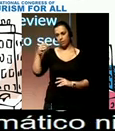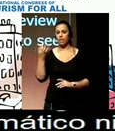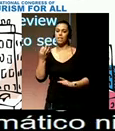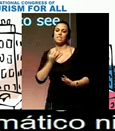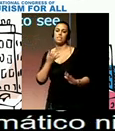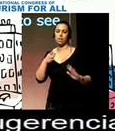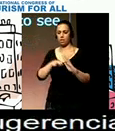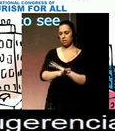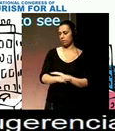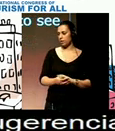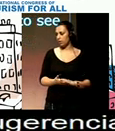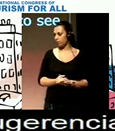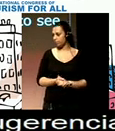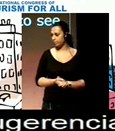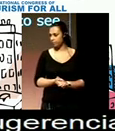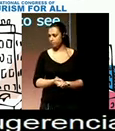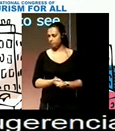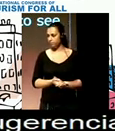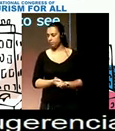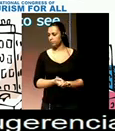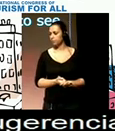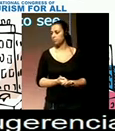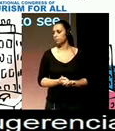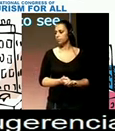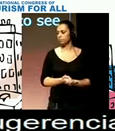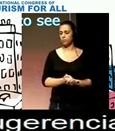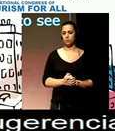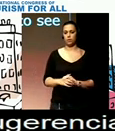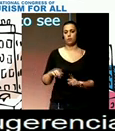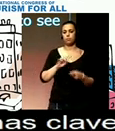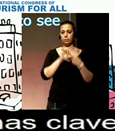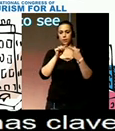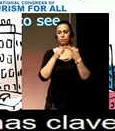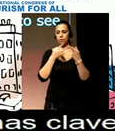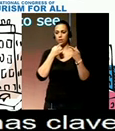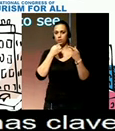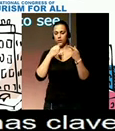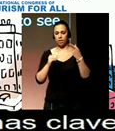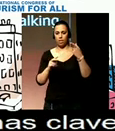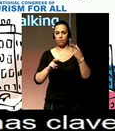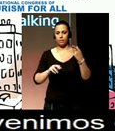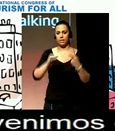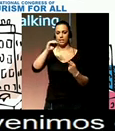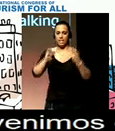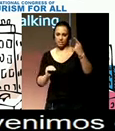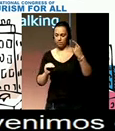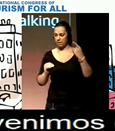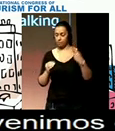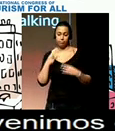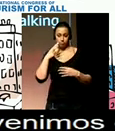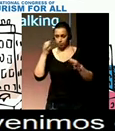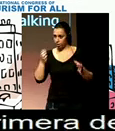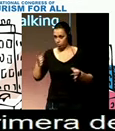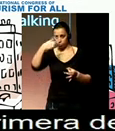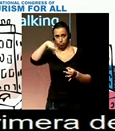of accessibility when we are talking about the intervention in heritage. First one of it